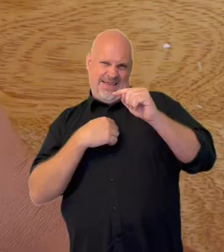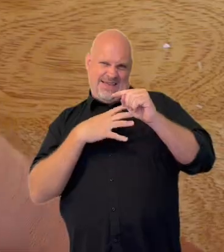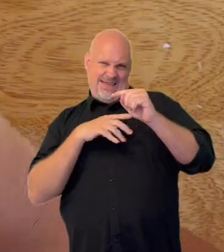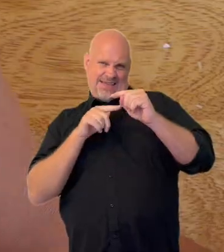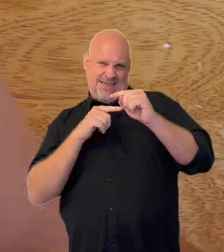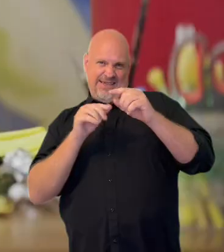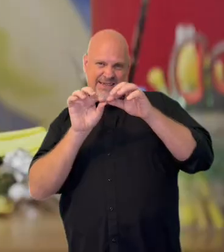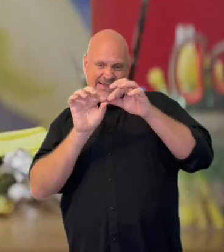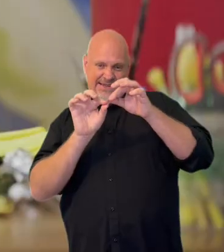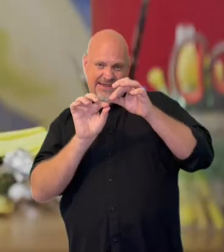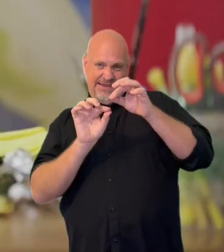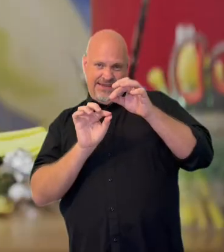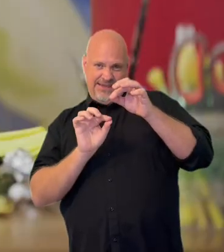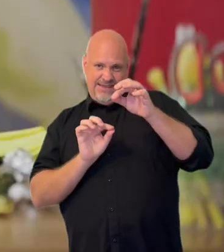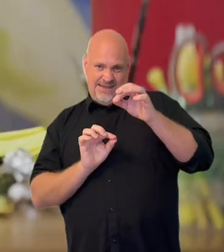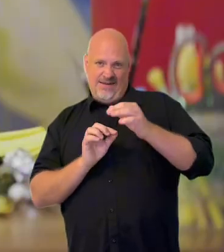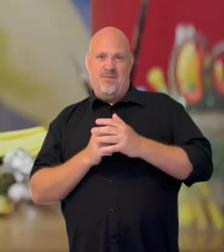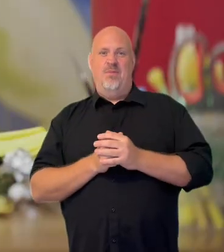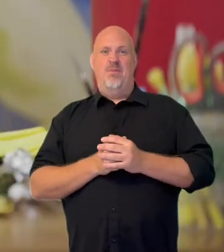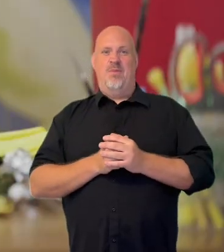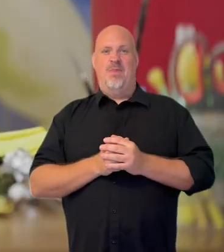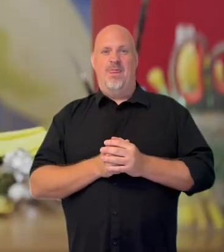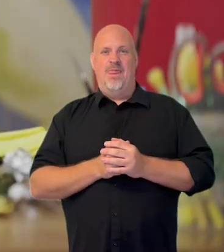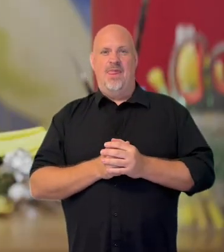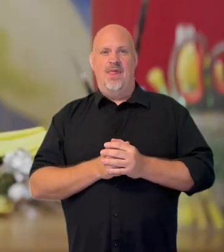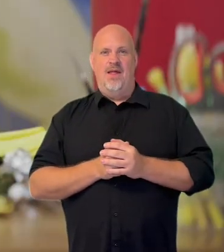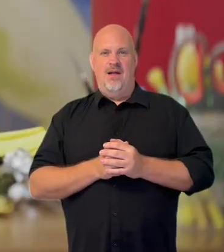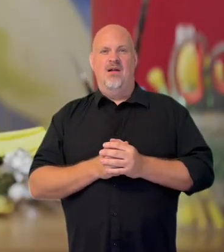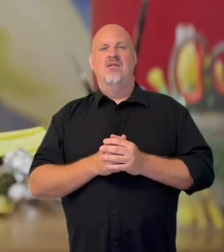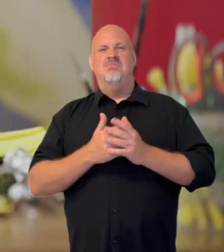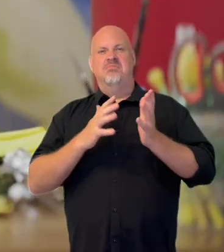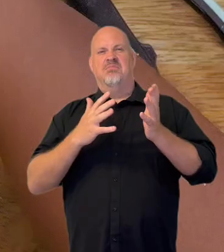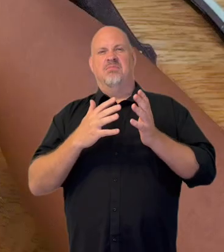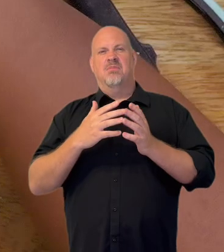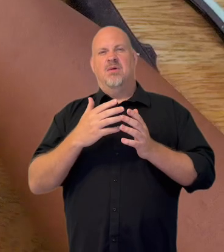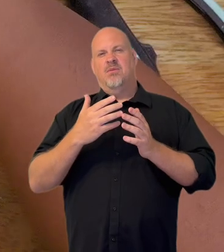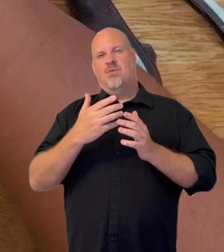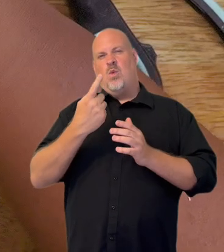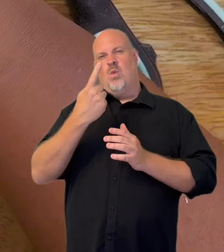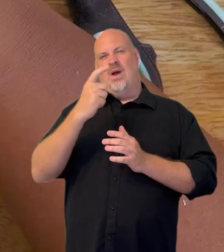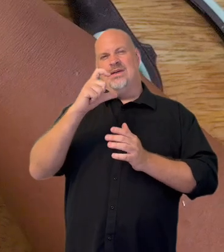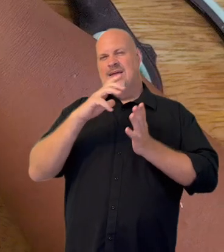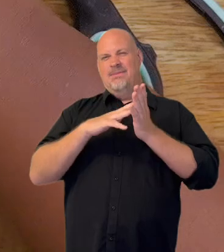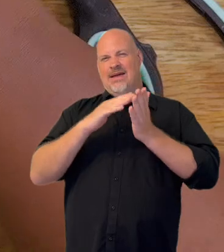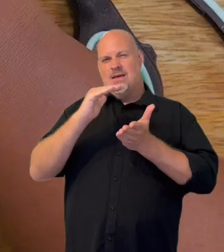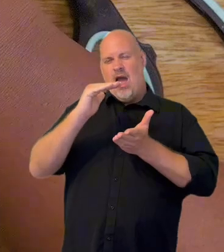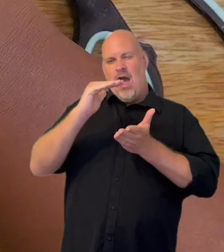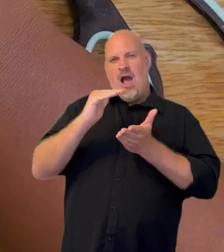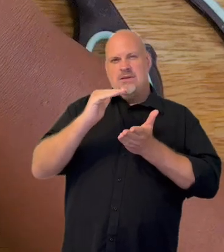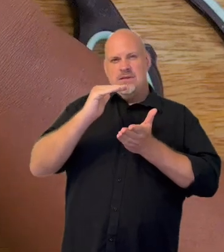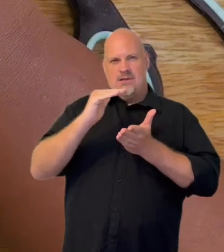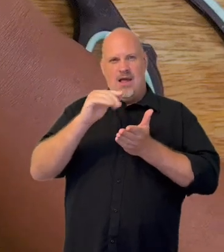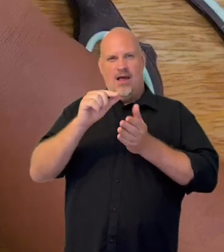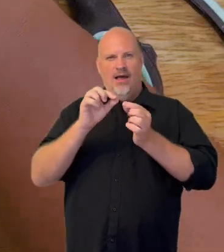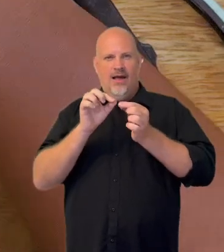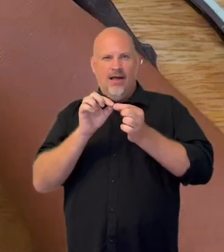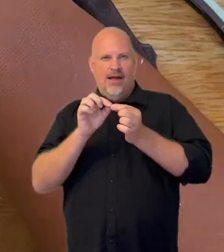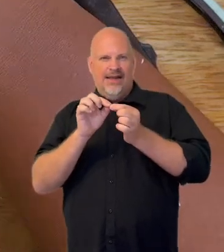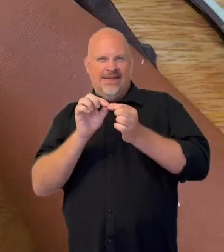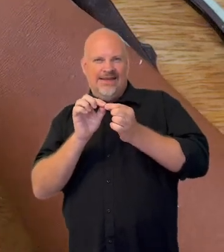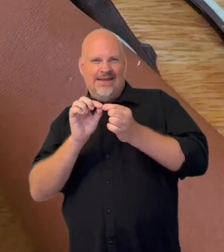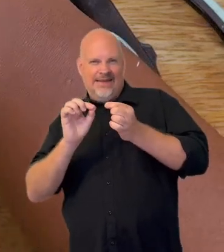centimetre width apart and about 2 centimetres down, pieces of paper like